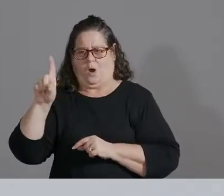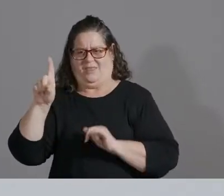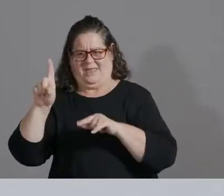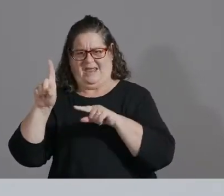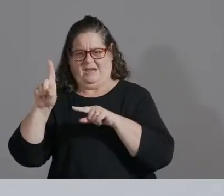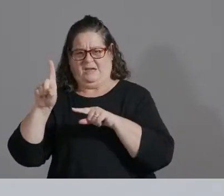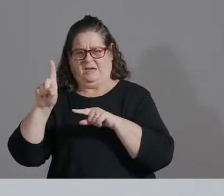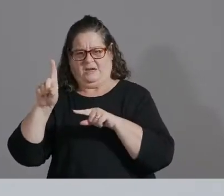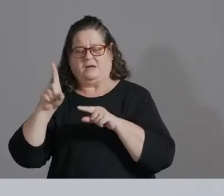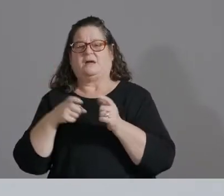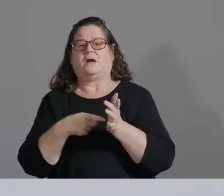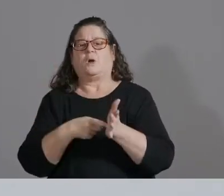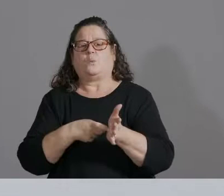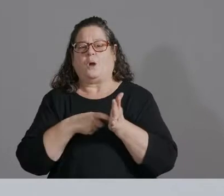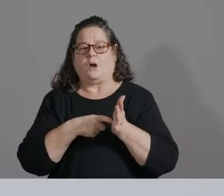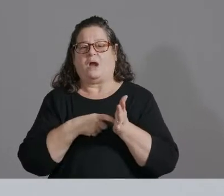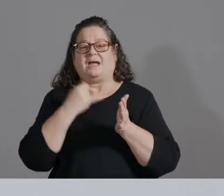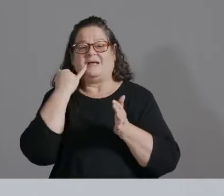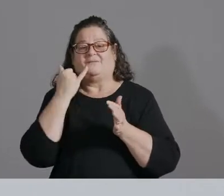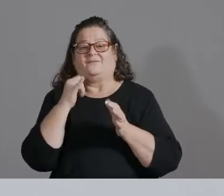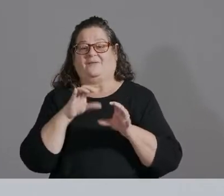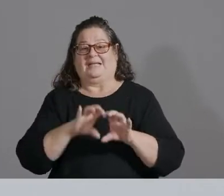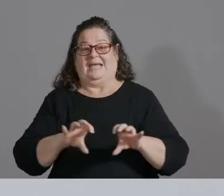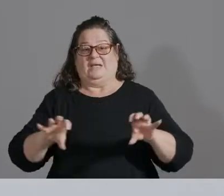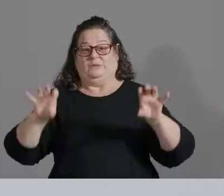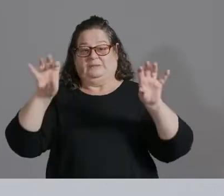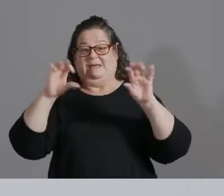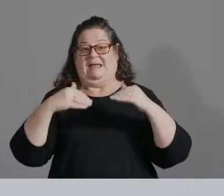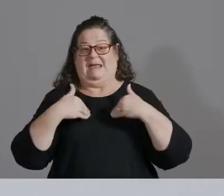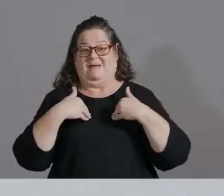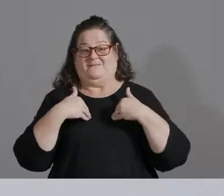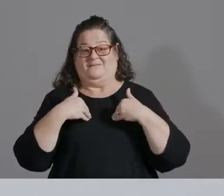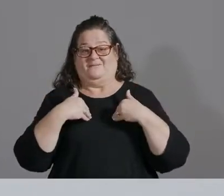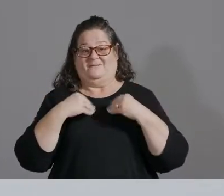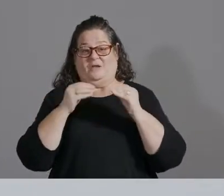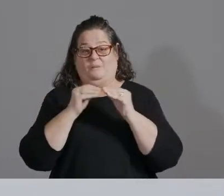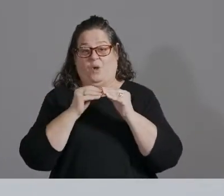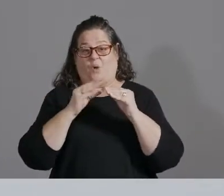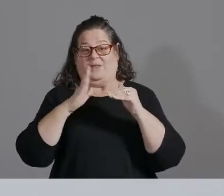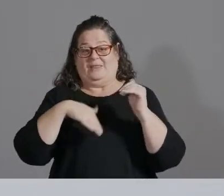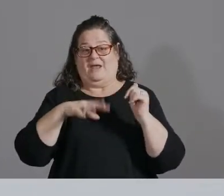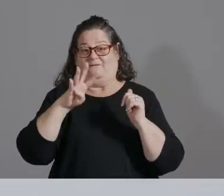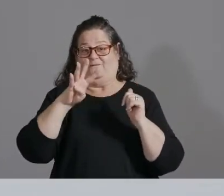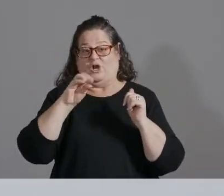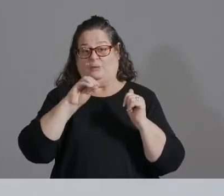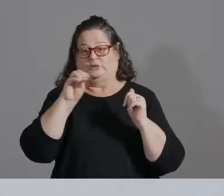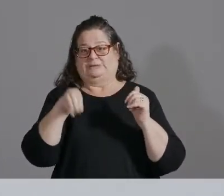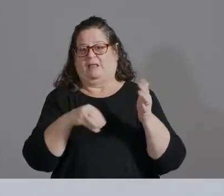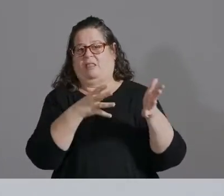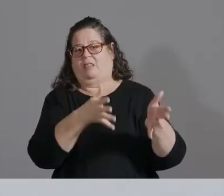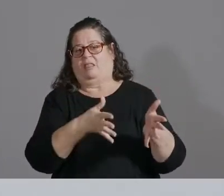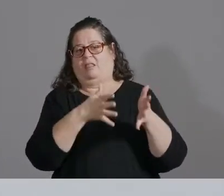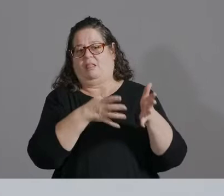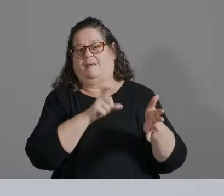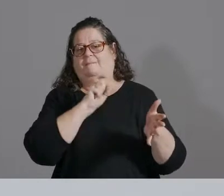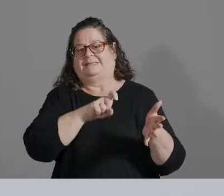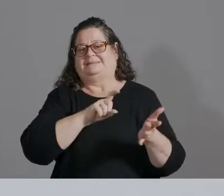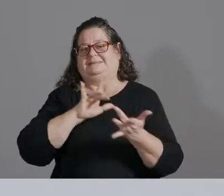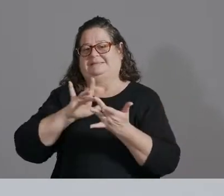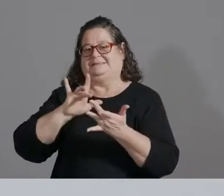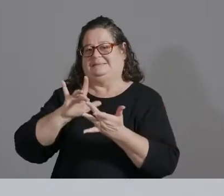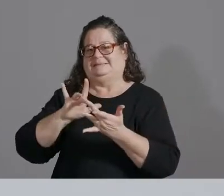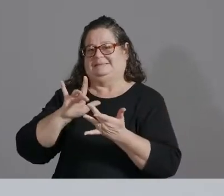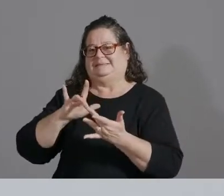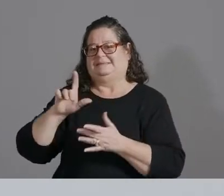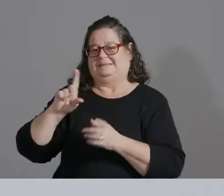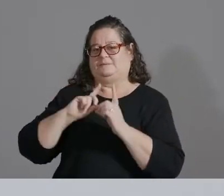have more than 40% of their doses remaining to either work with the department to develop a plan or they don't get additional